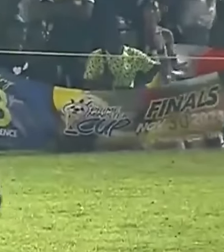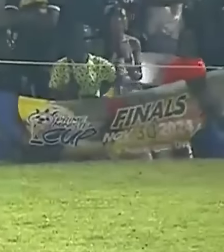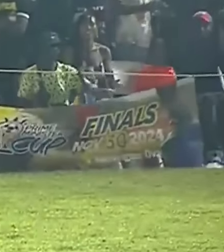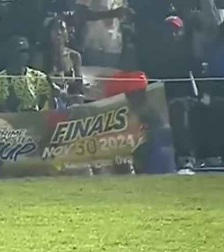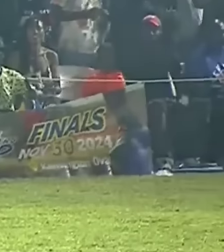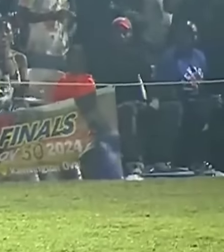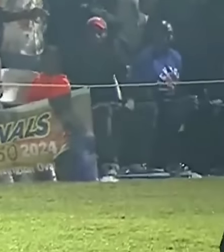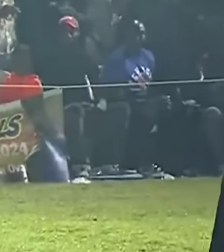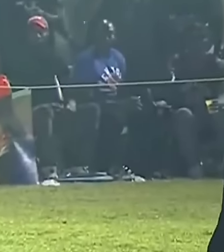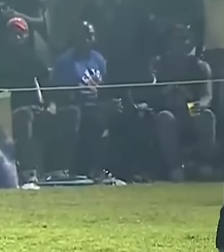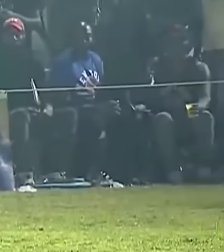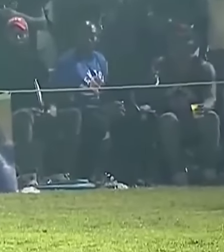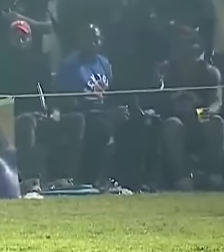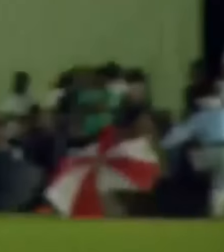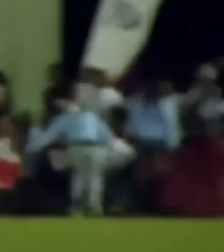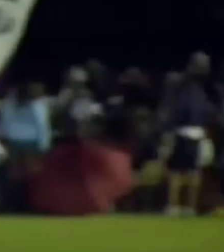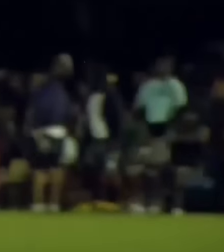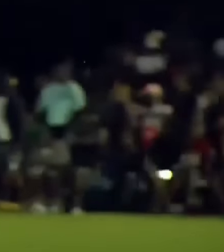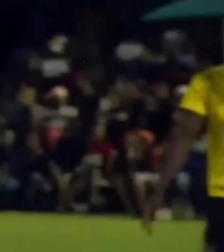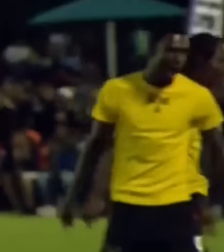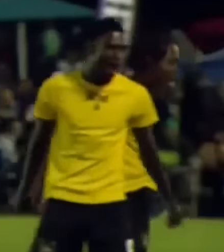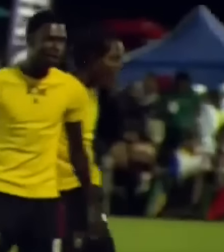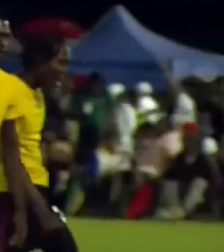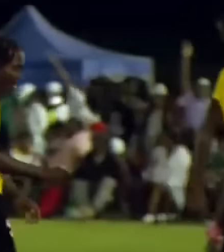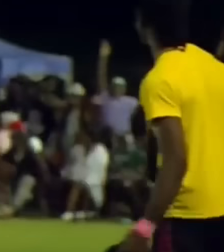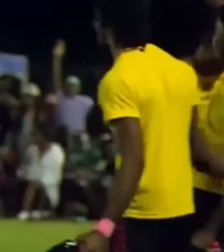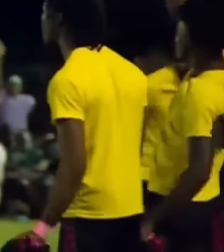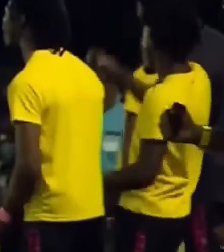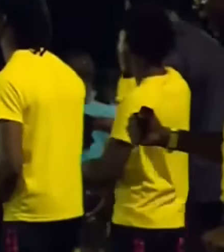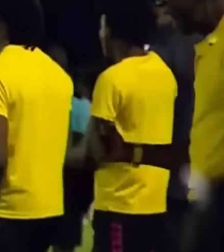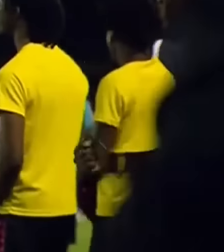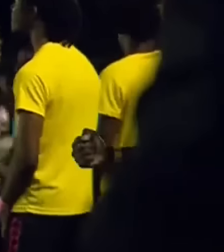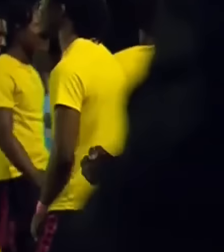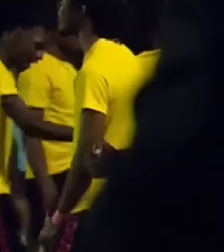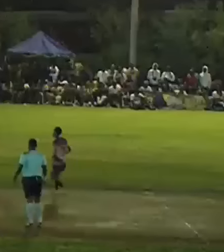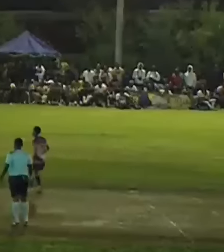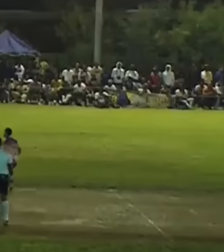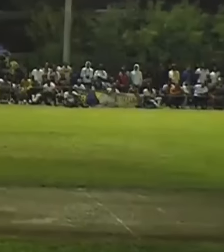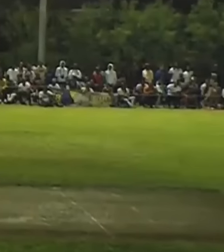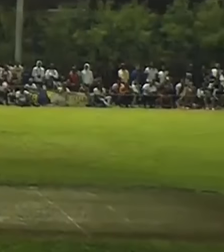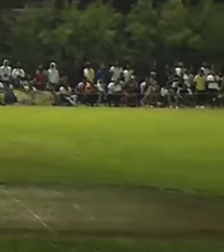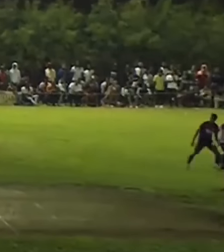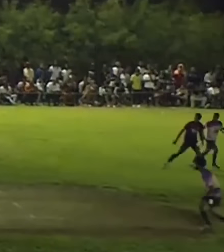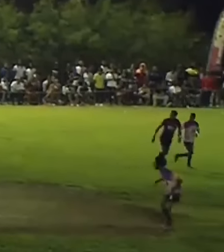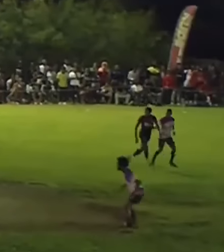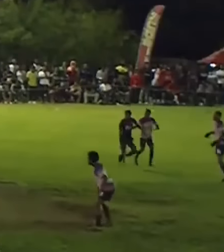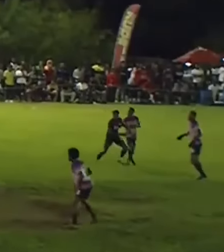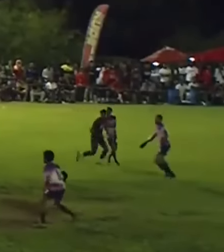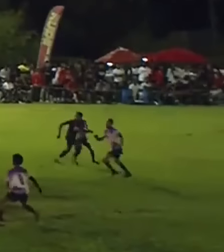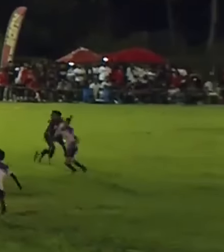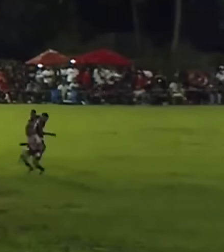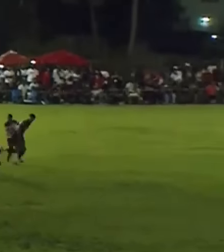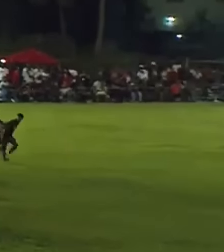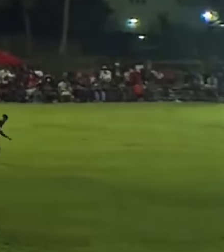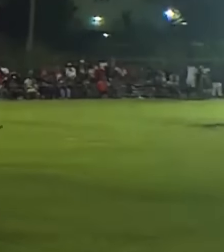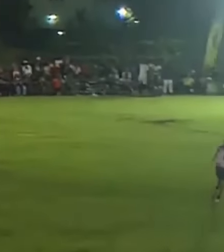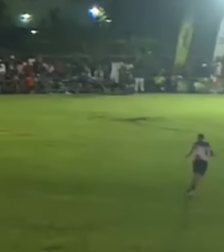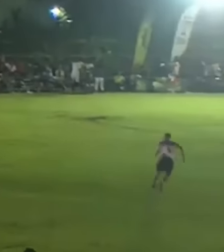Spring Garden at this stage, mounting to climb for Ellerton. 10 minutes from time, UWI on the